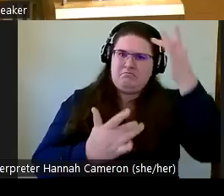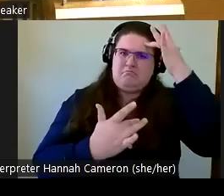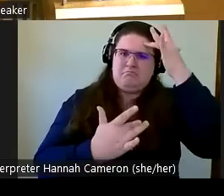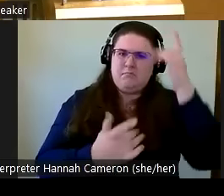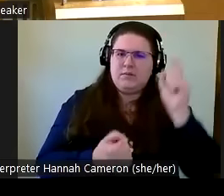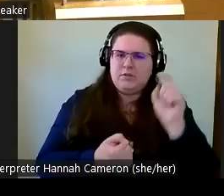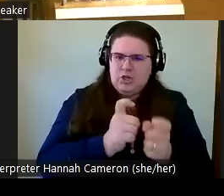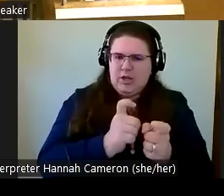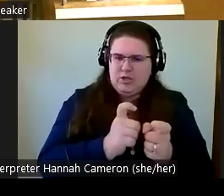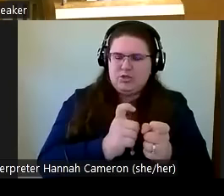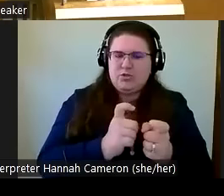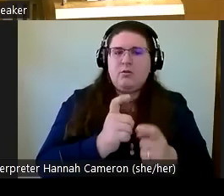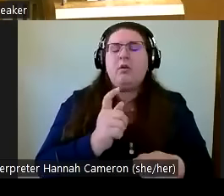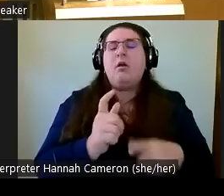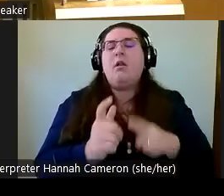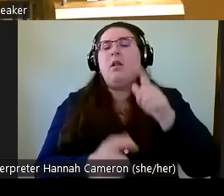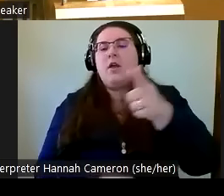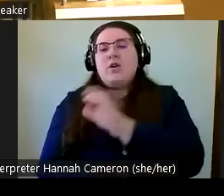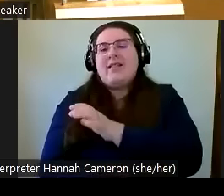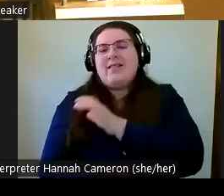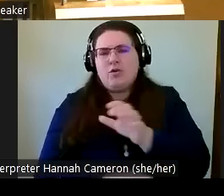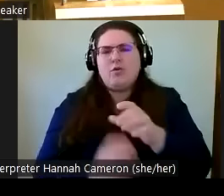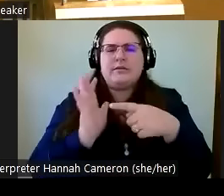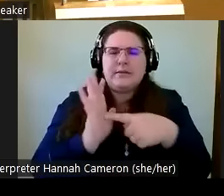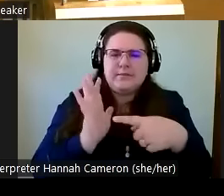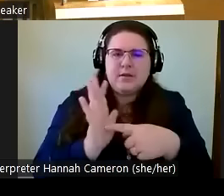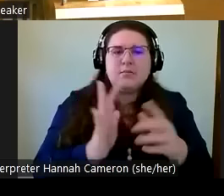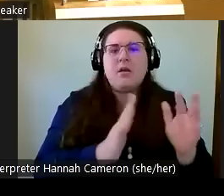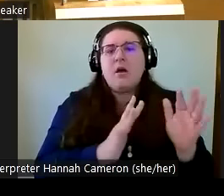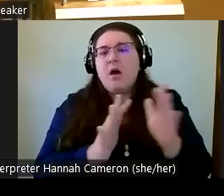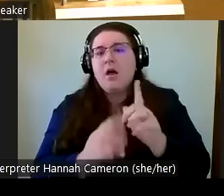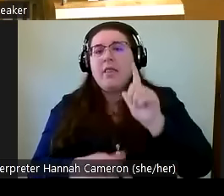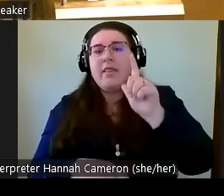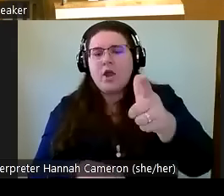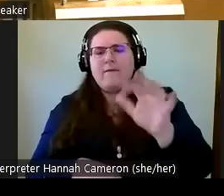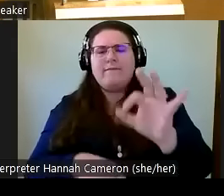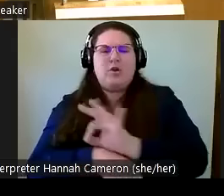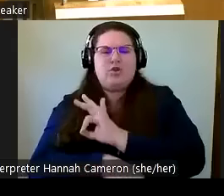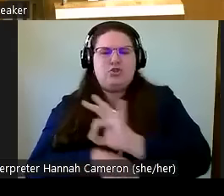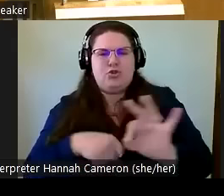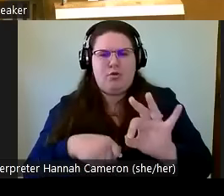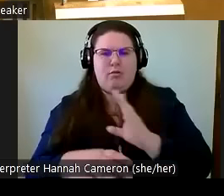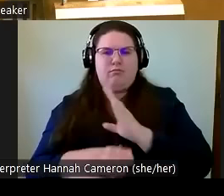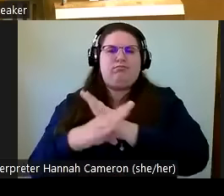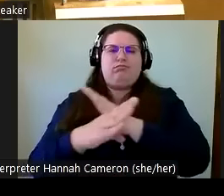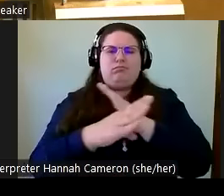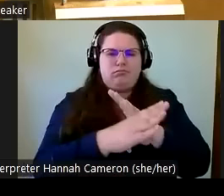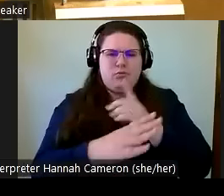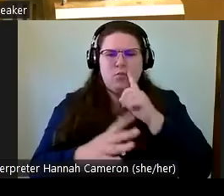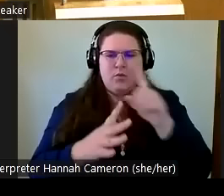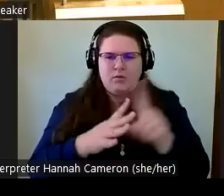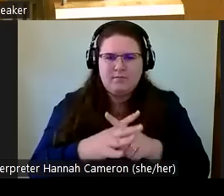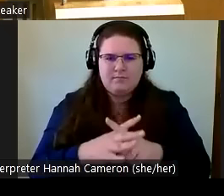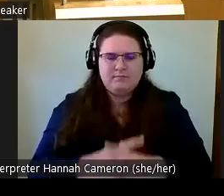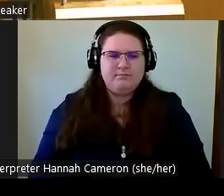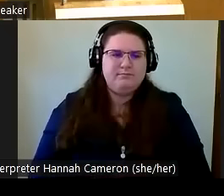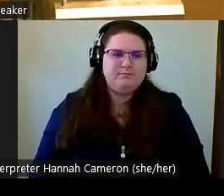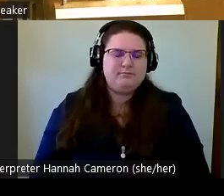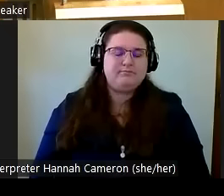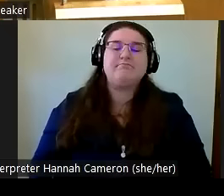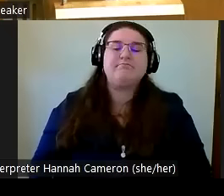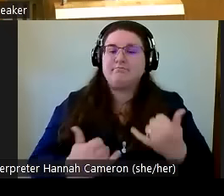and then in the later stages of disease, functional impairment starts to show up. So here we have two examples of two different diseases that have